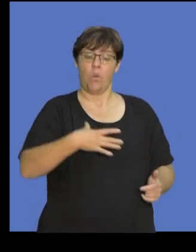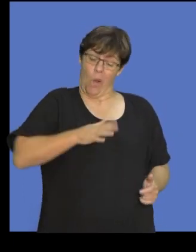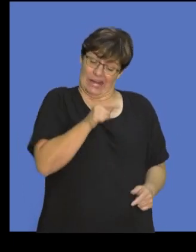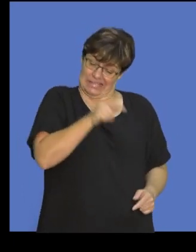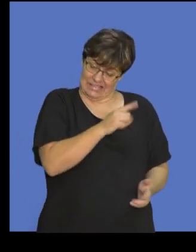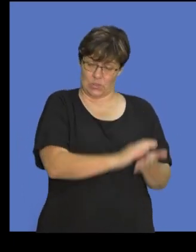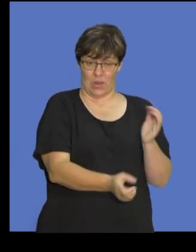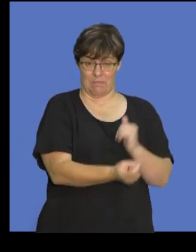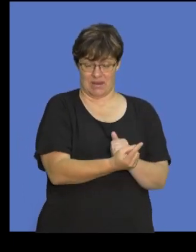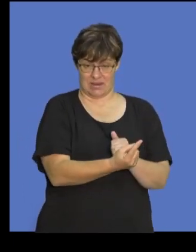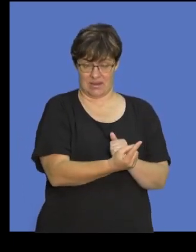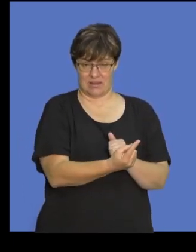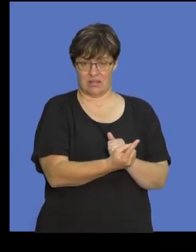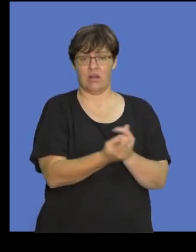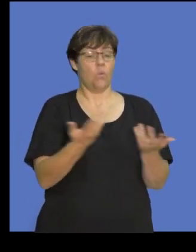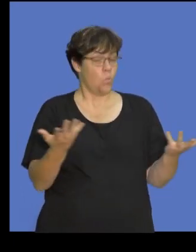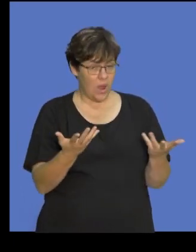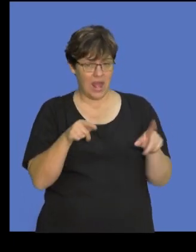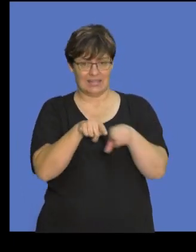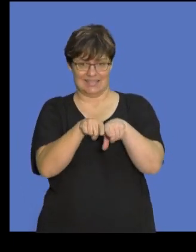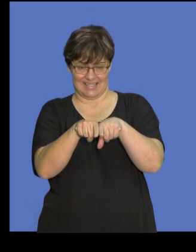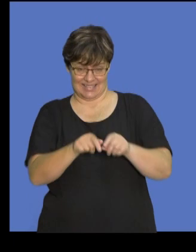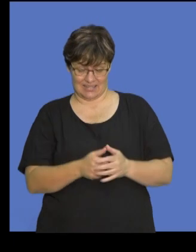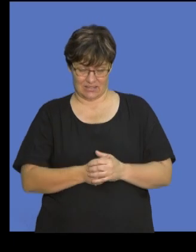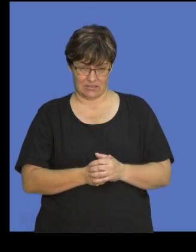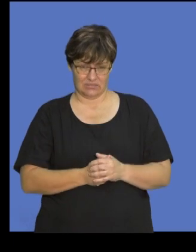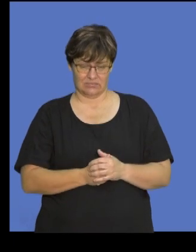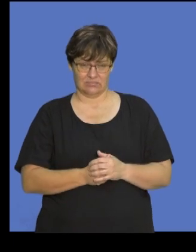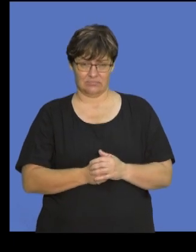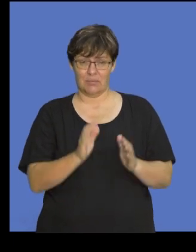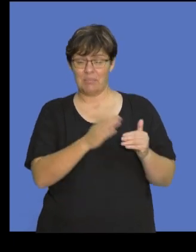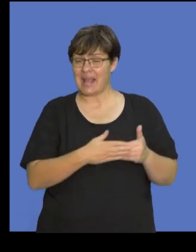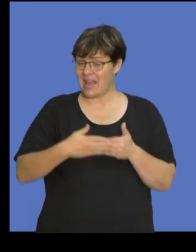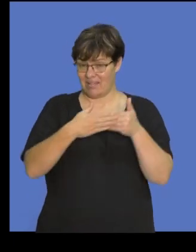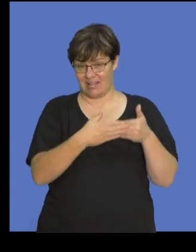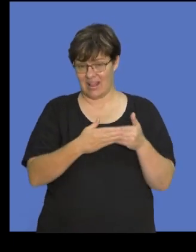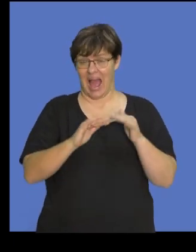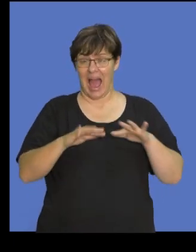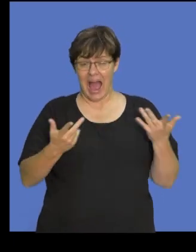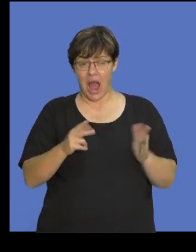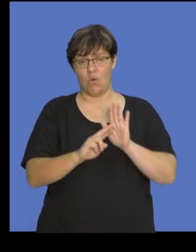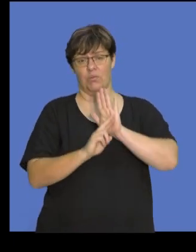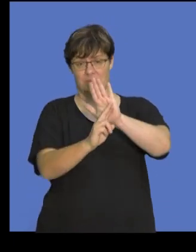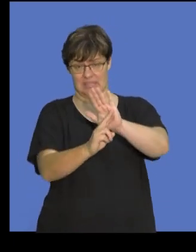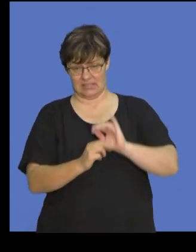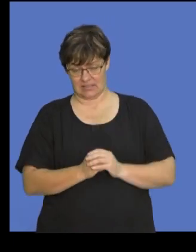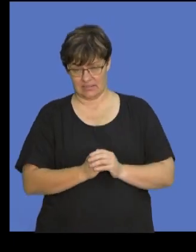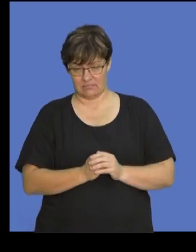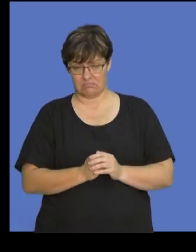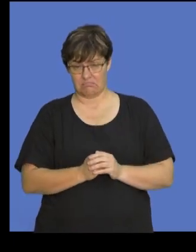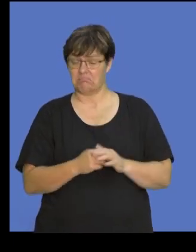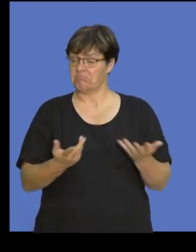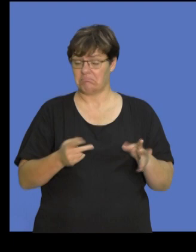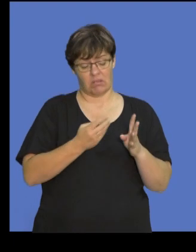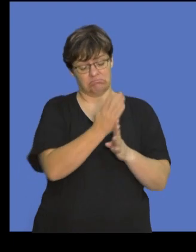or desired event taking place in an experiment. So be very careful about how we're going to represent this. We